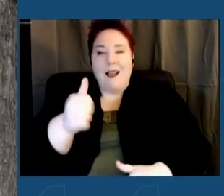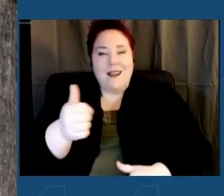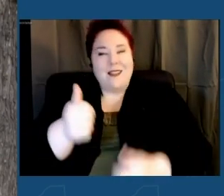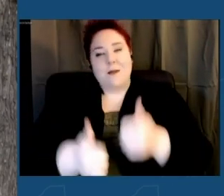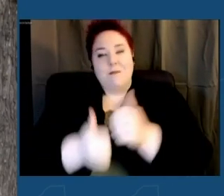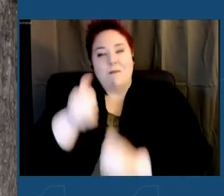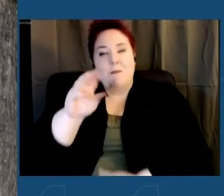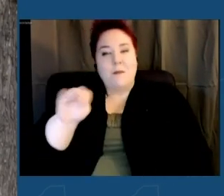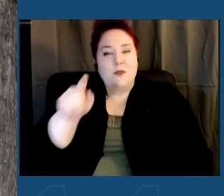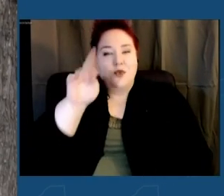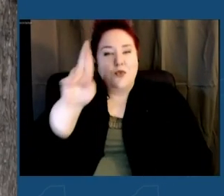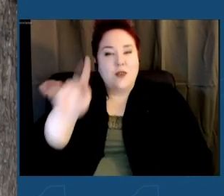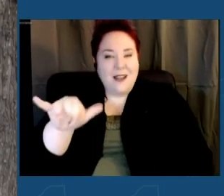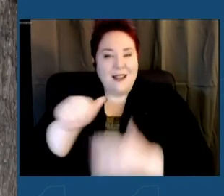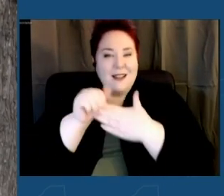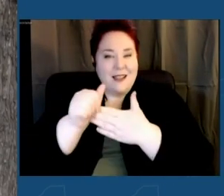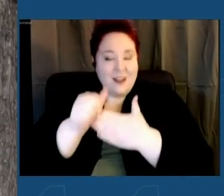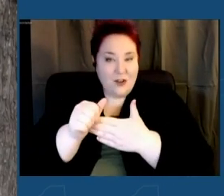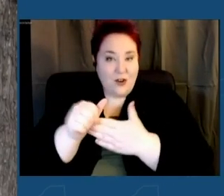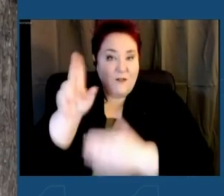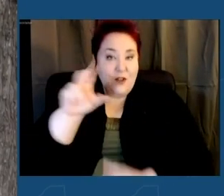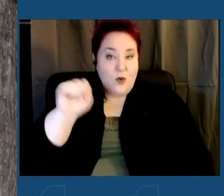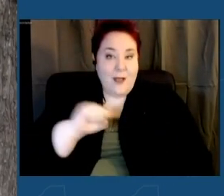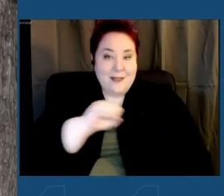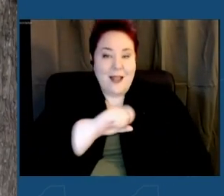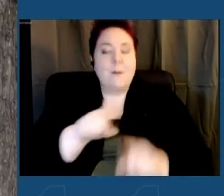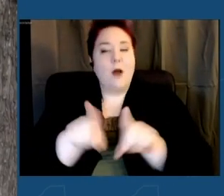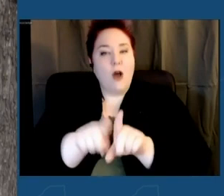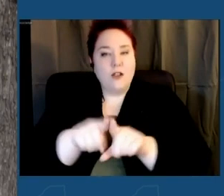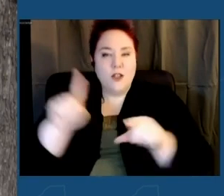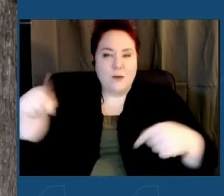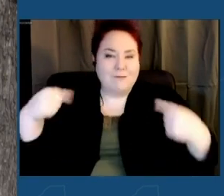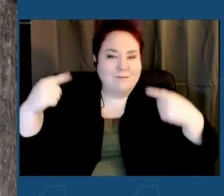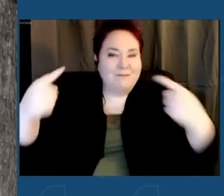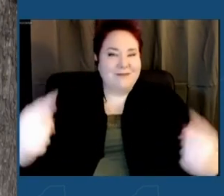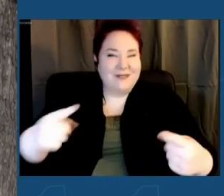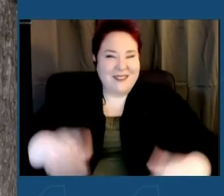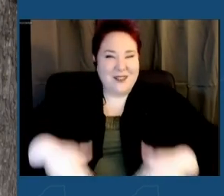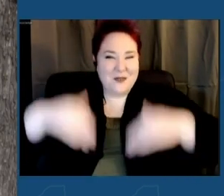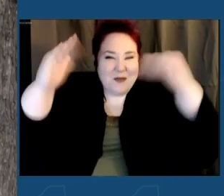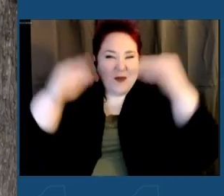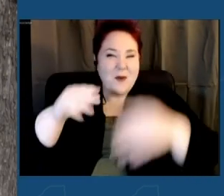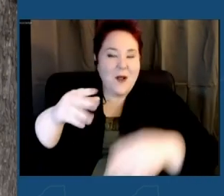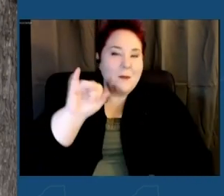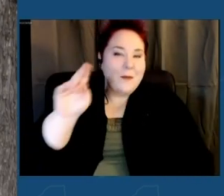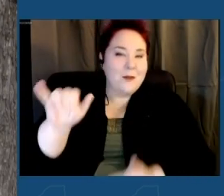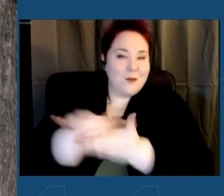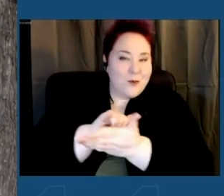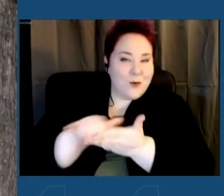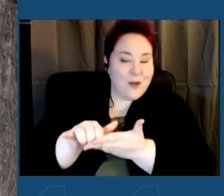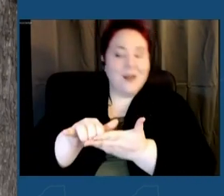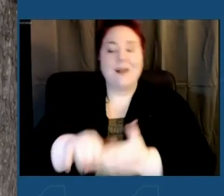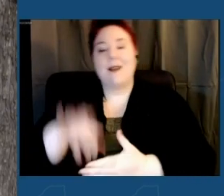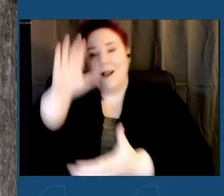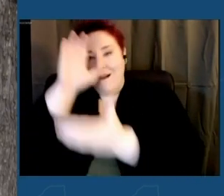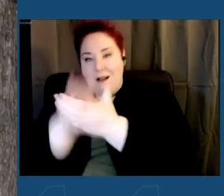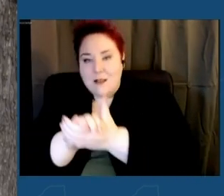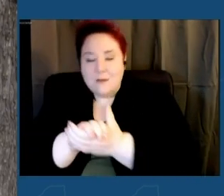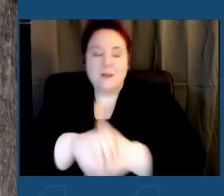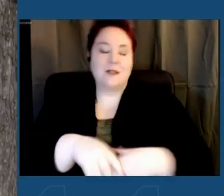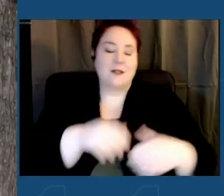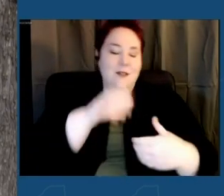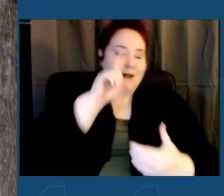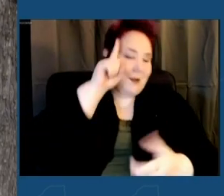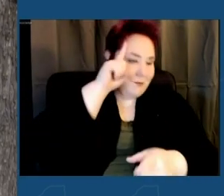Senate, but as a lifelong New Yorker, a husband, a brother, a